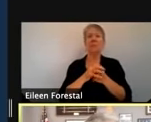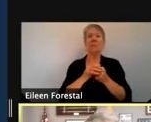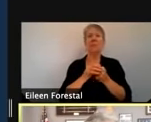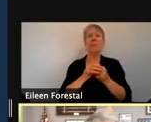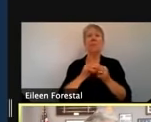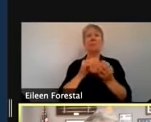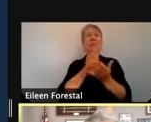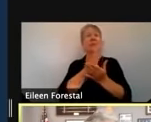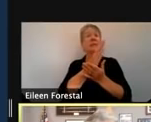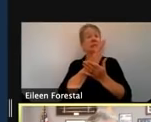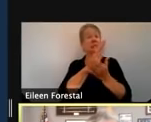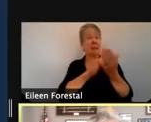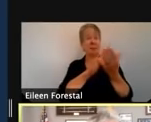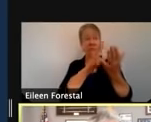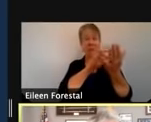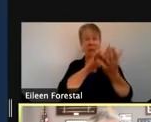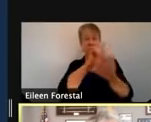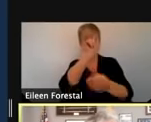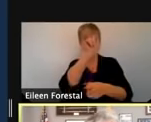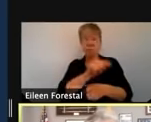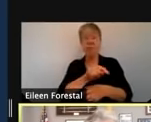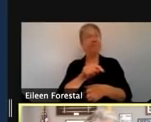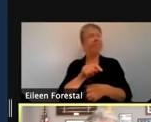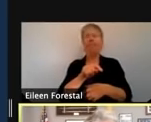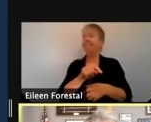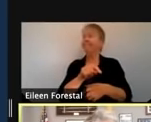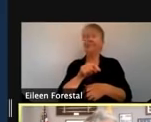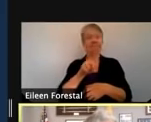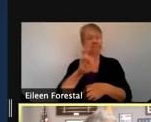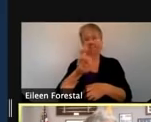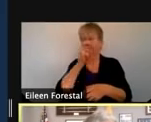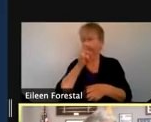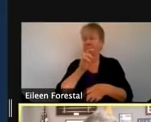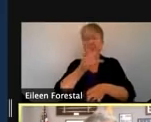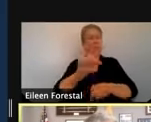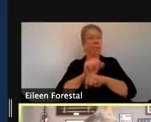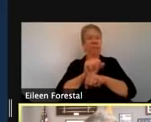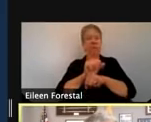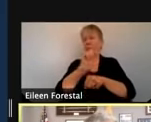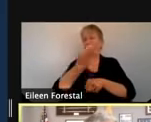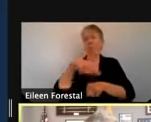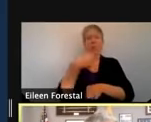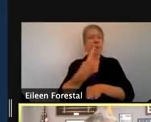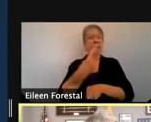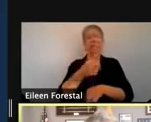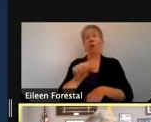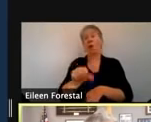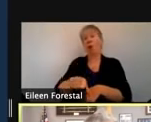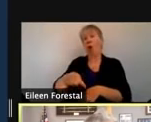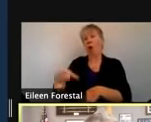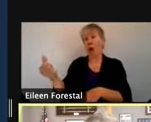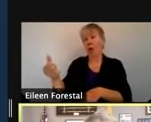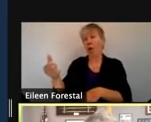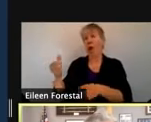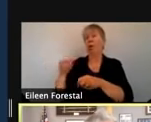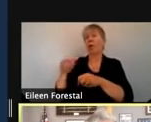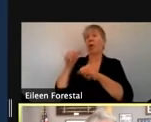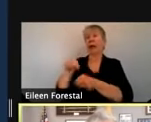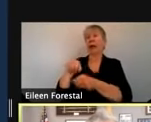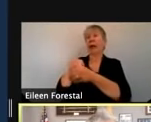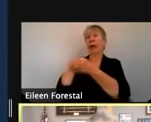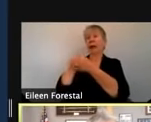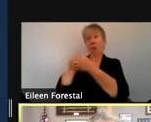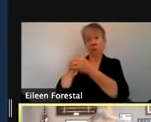will allow walk-ins for those few unusual transactions that require special in-person handling.